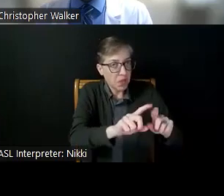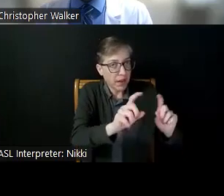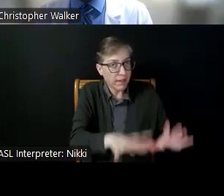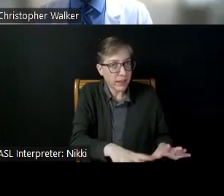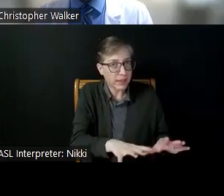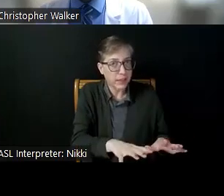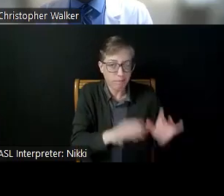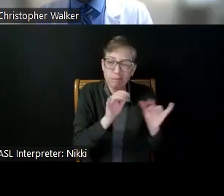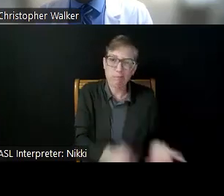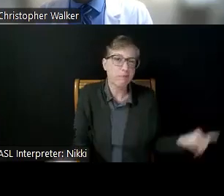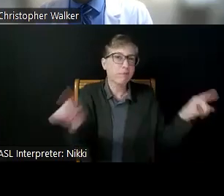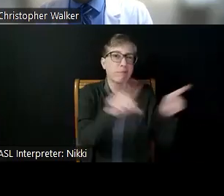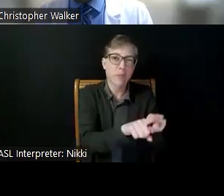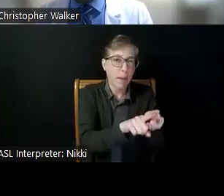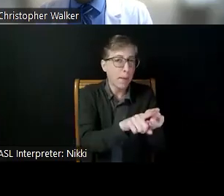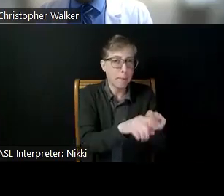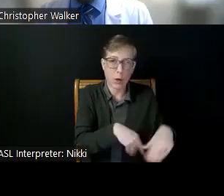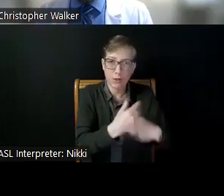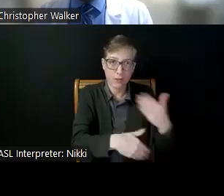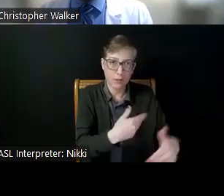same.